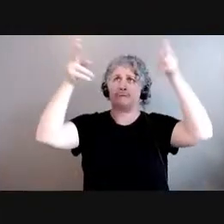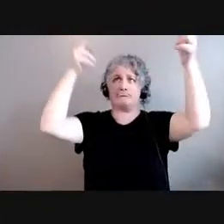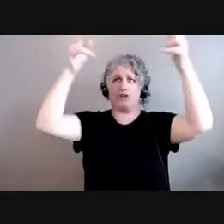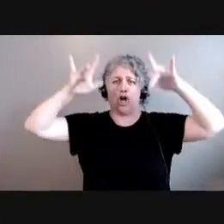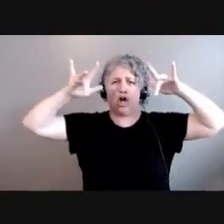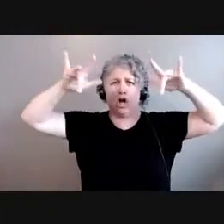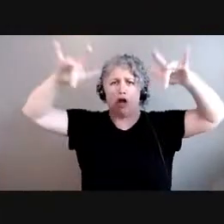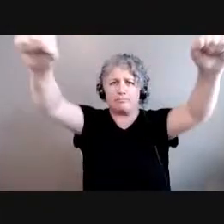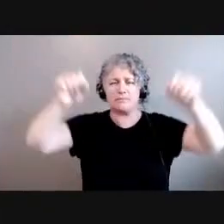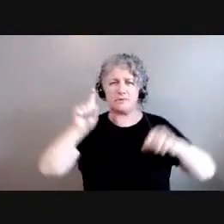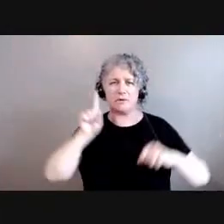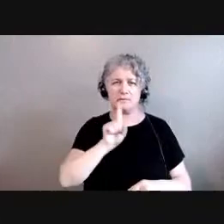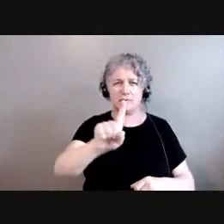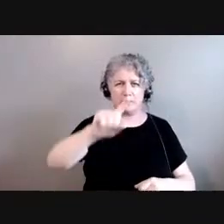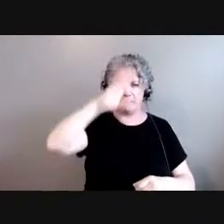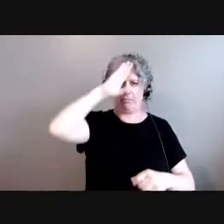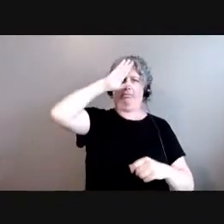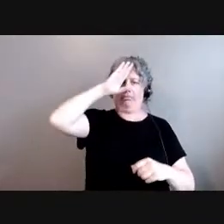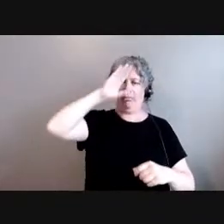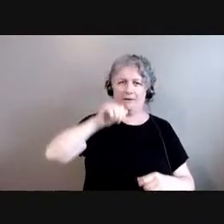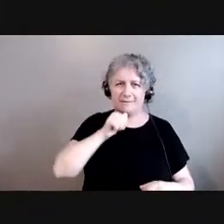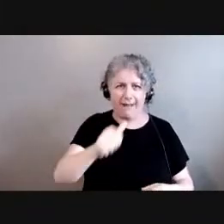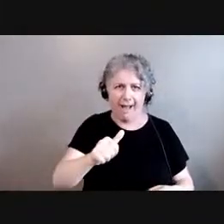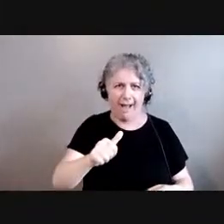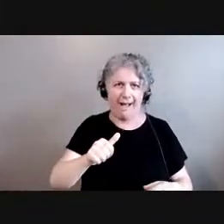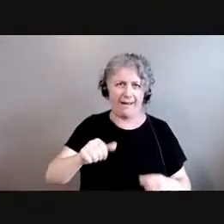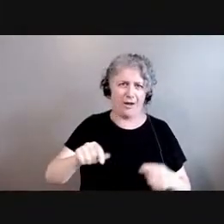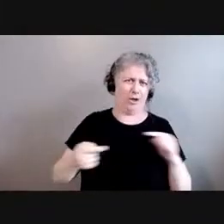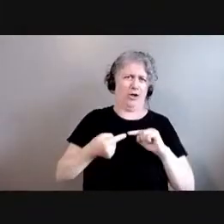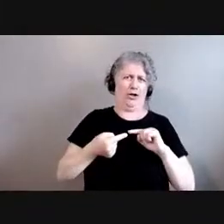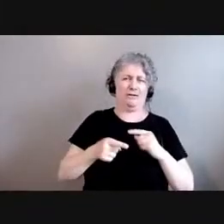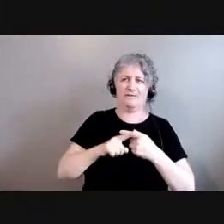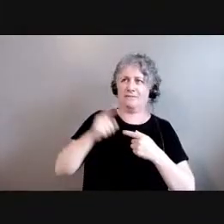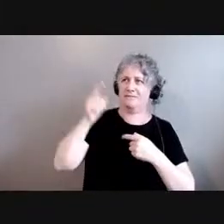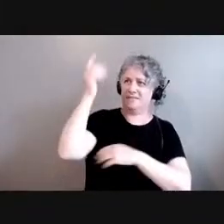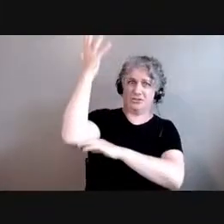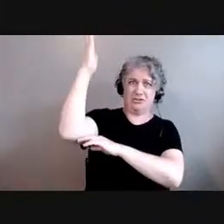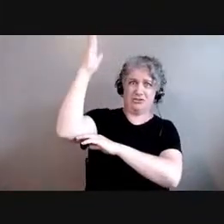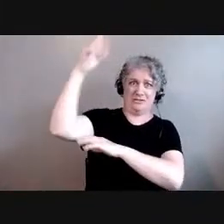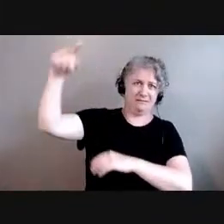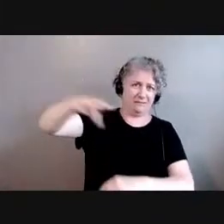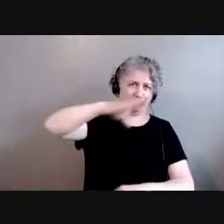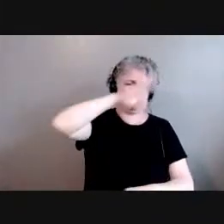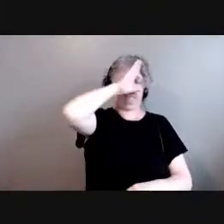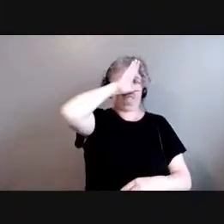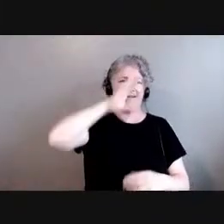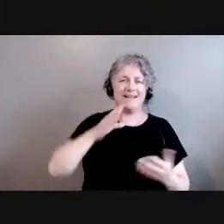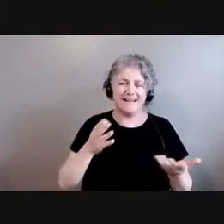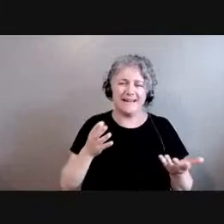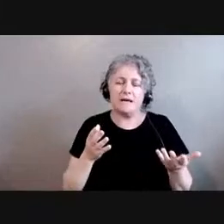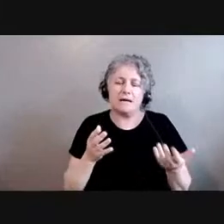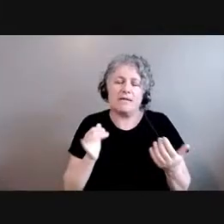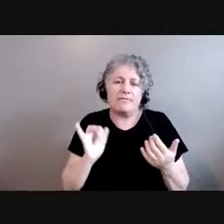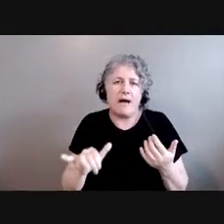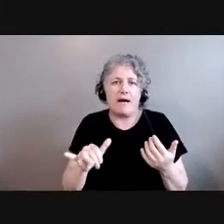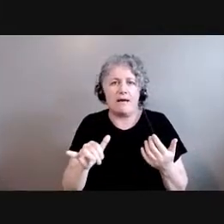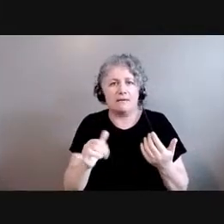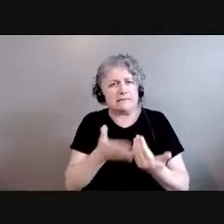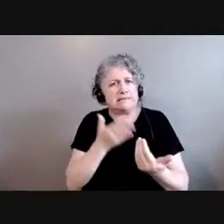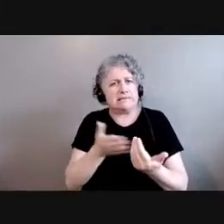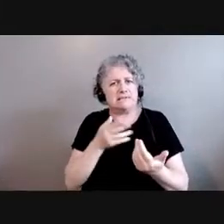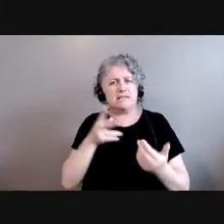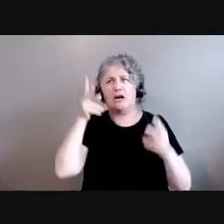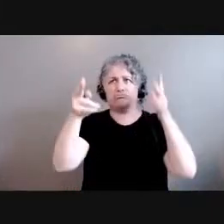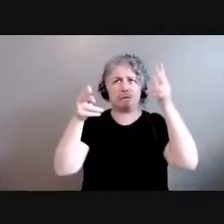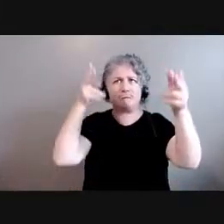navigate through without getting, whacked in the face by a big overhead tree branch is something that